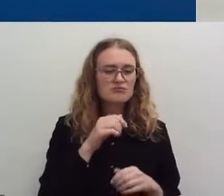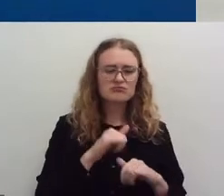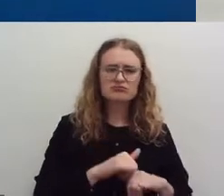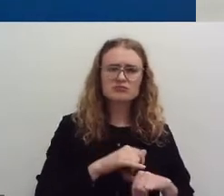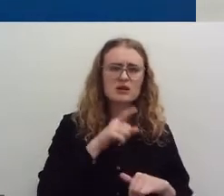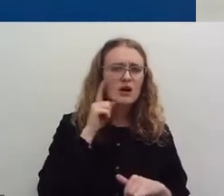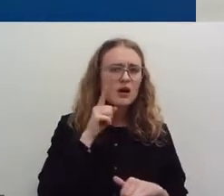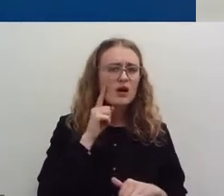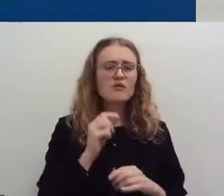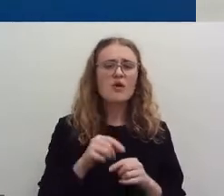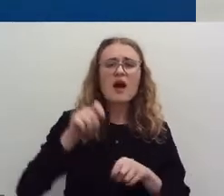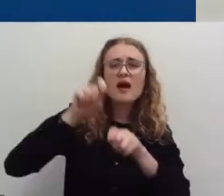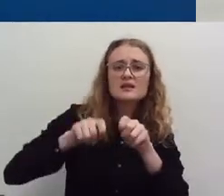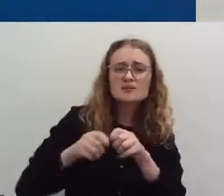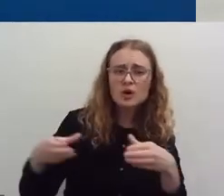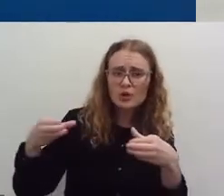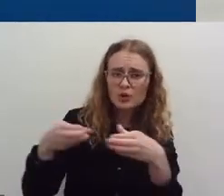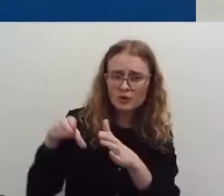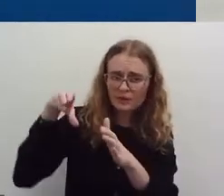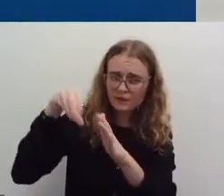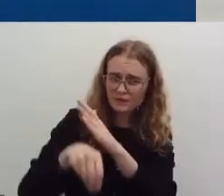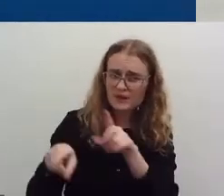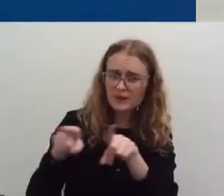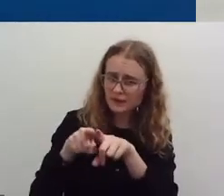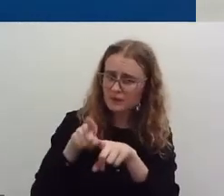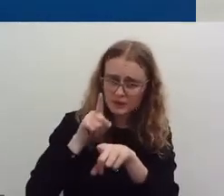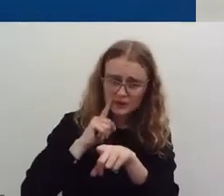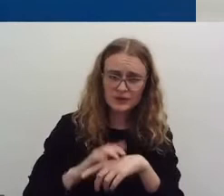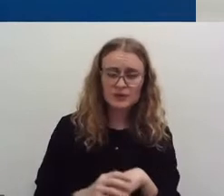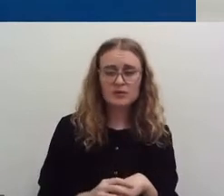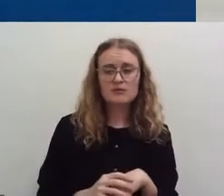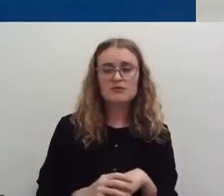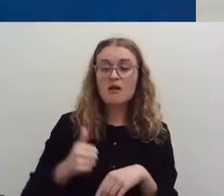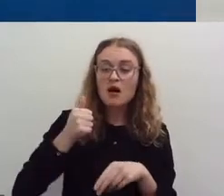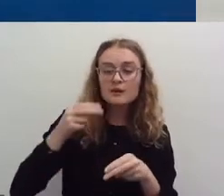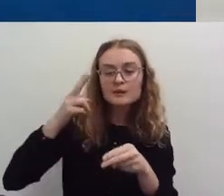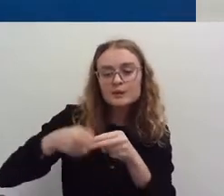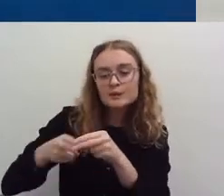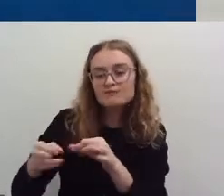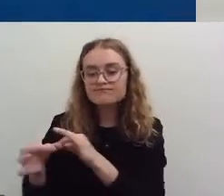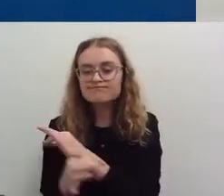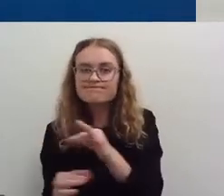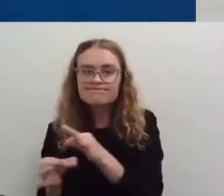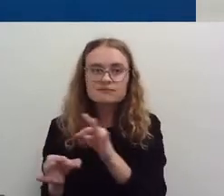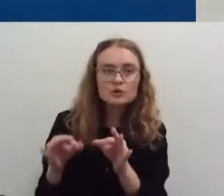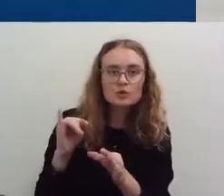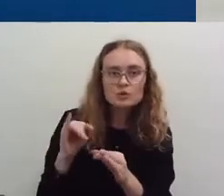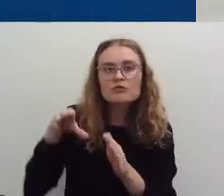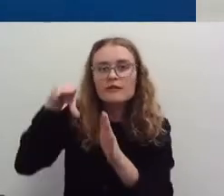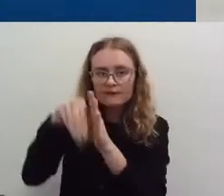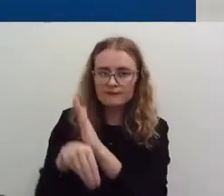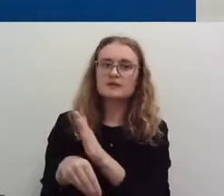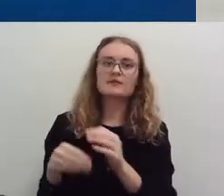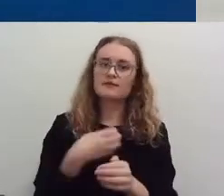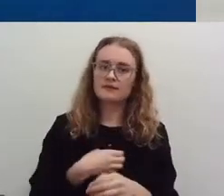reference group or other decision-making processes. And I would like to name a few processes